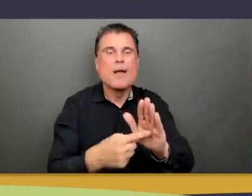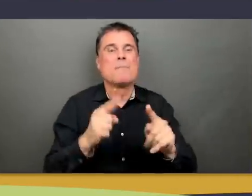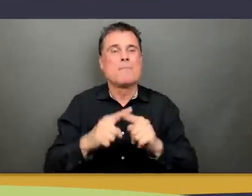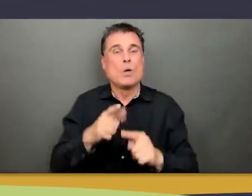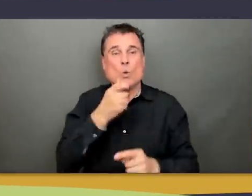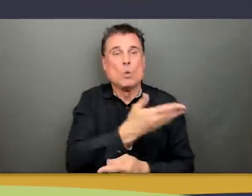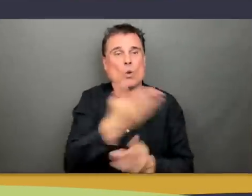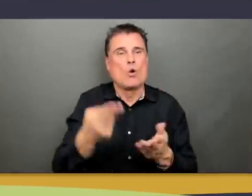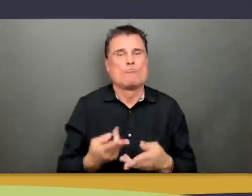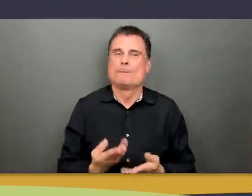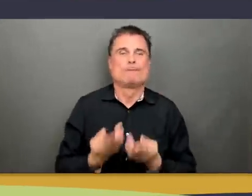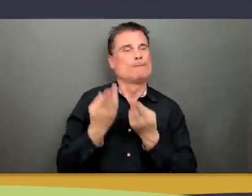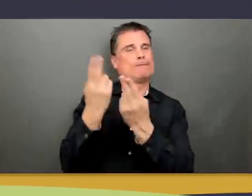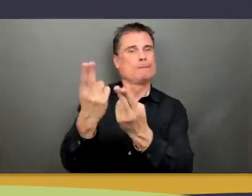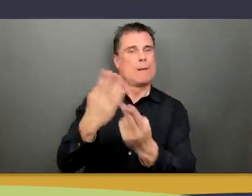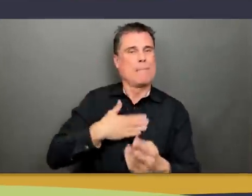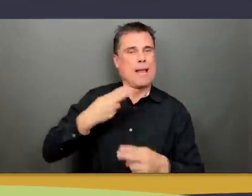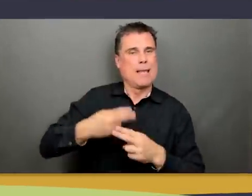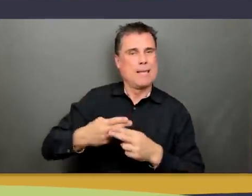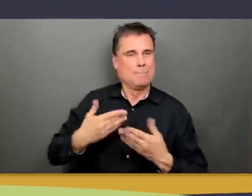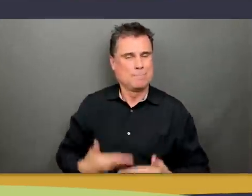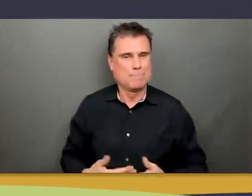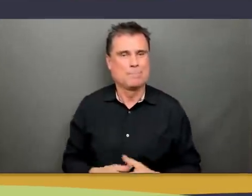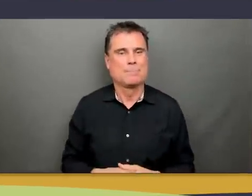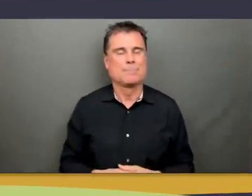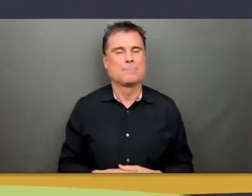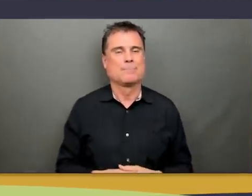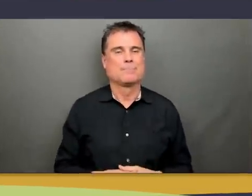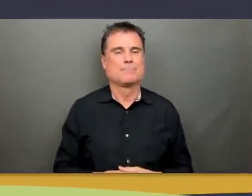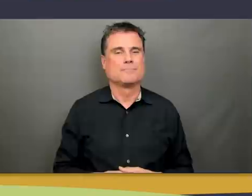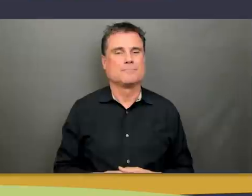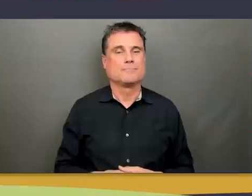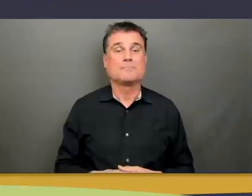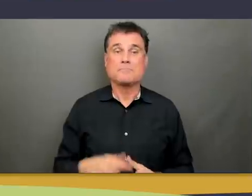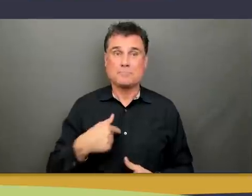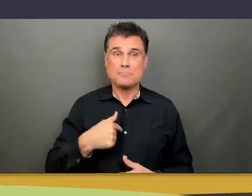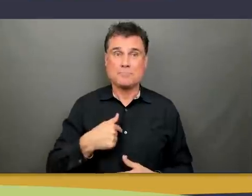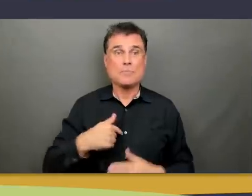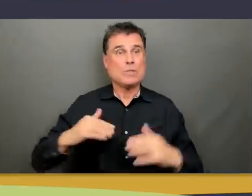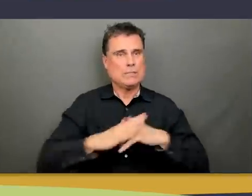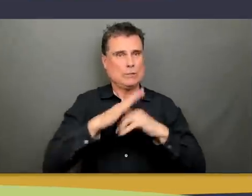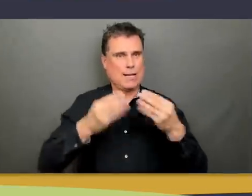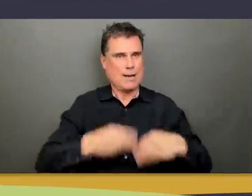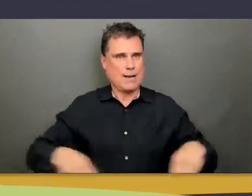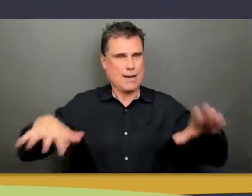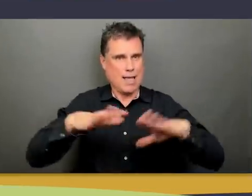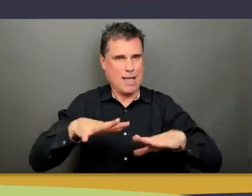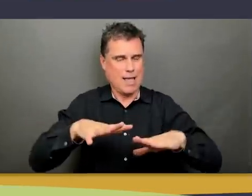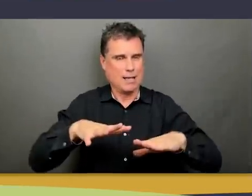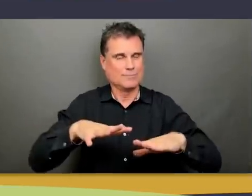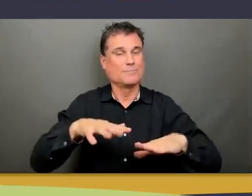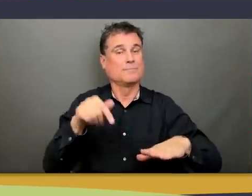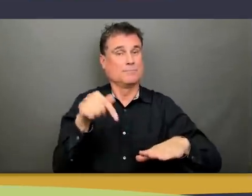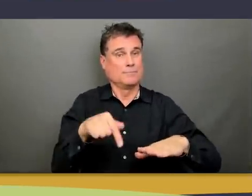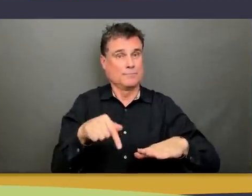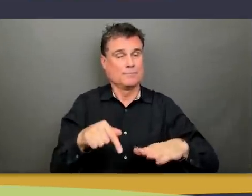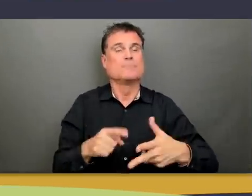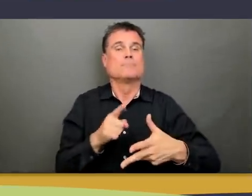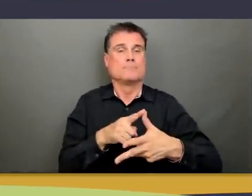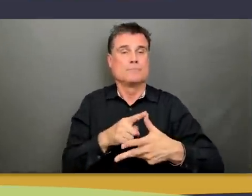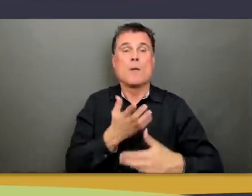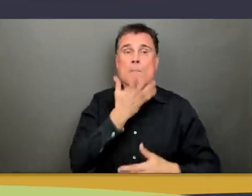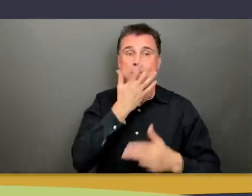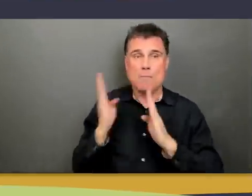want to acknowledge that today I'm speaking from the ancestral and unceded lands of the Musqueam, Squamish, and Tsleil-Waututh peoples.